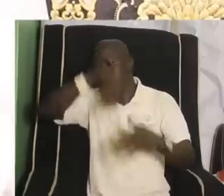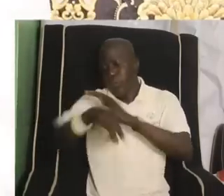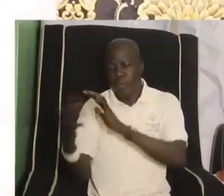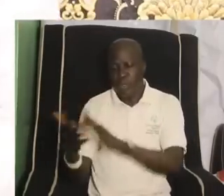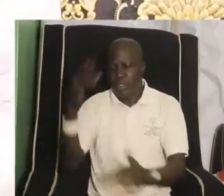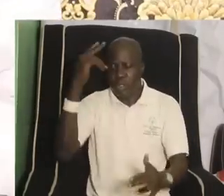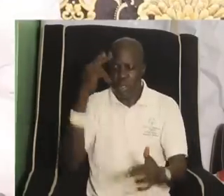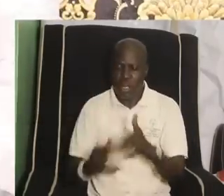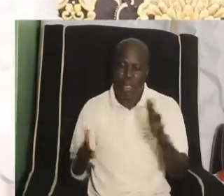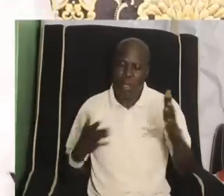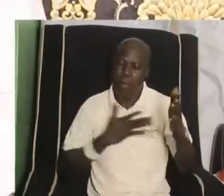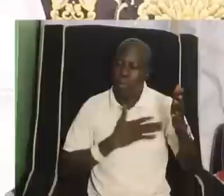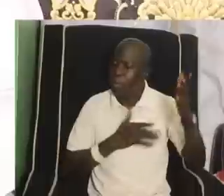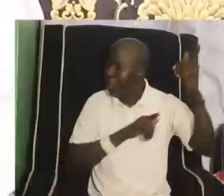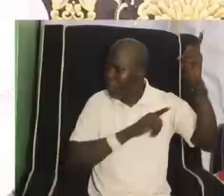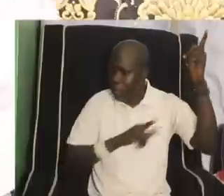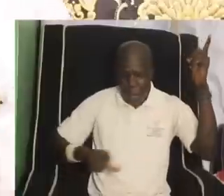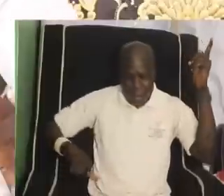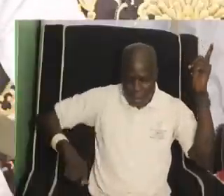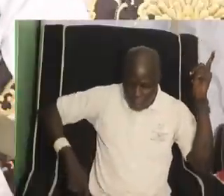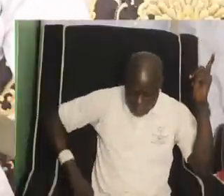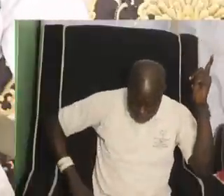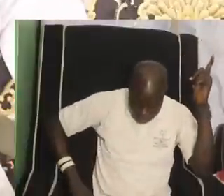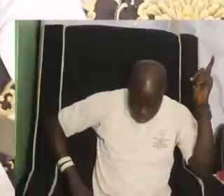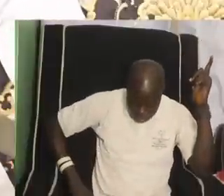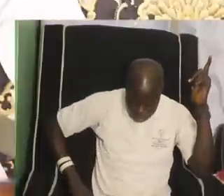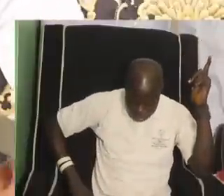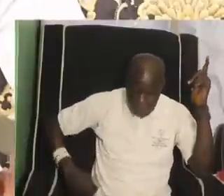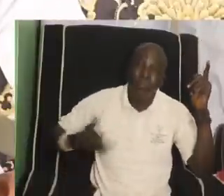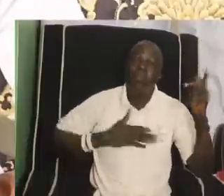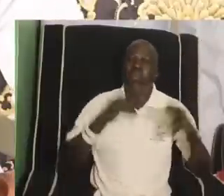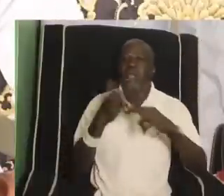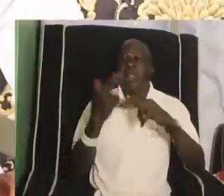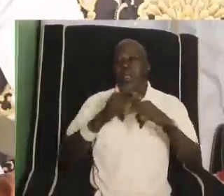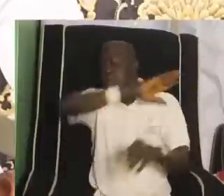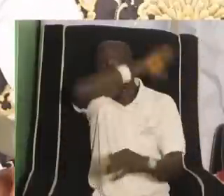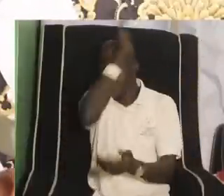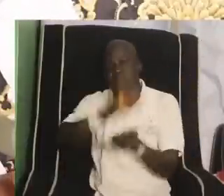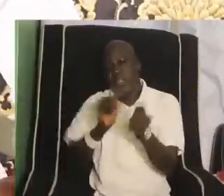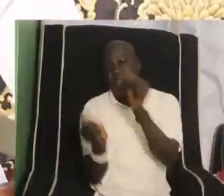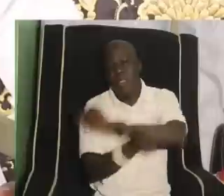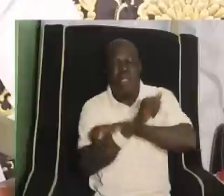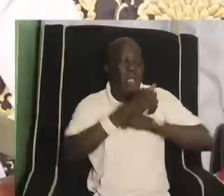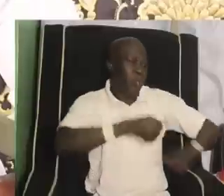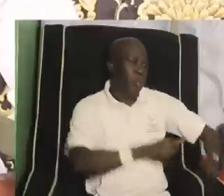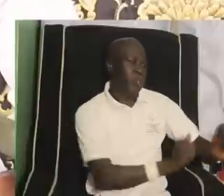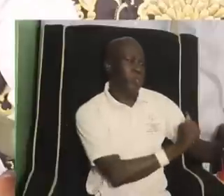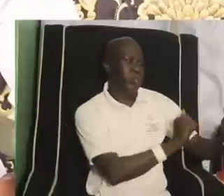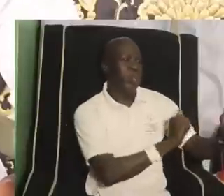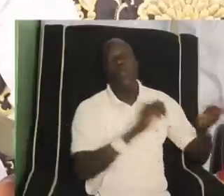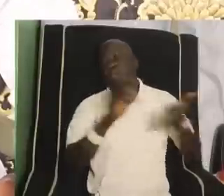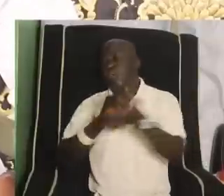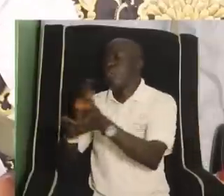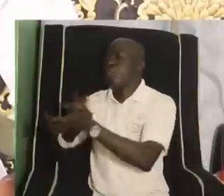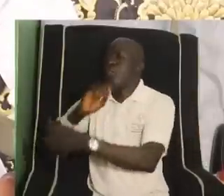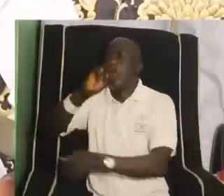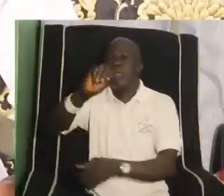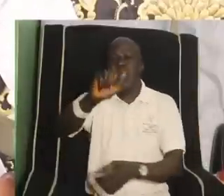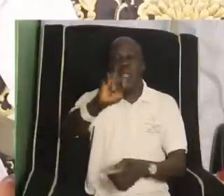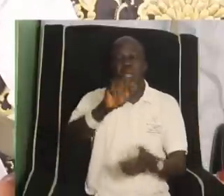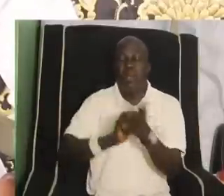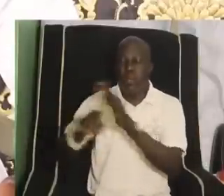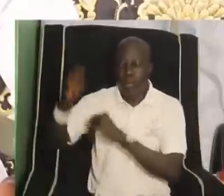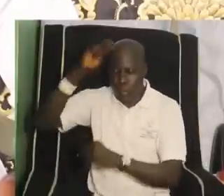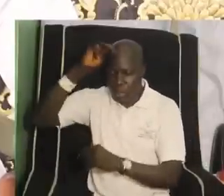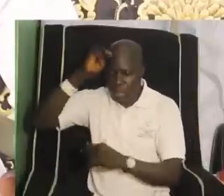Yes, in Jesus' mighty name, alone. My name never changed. He's apostle. Dr.